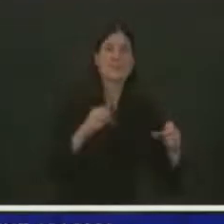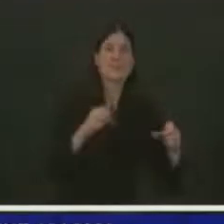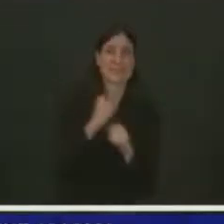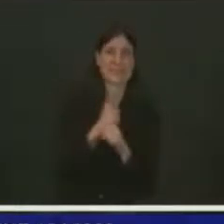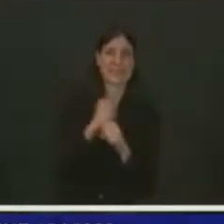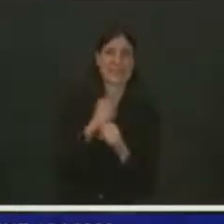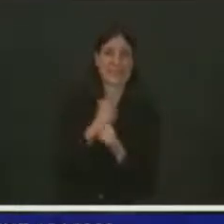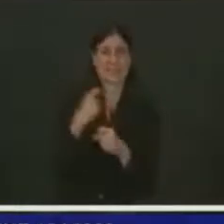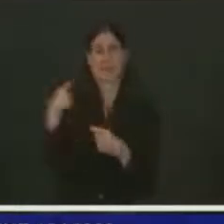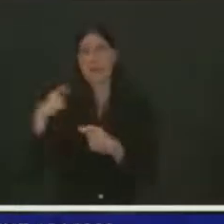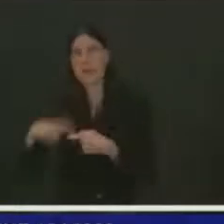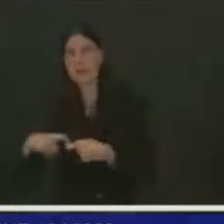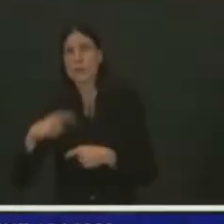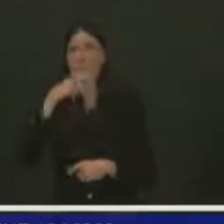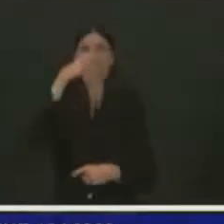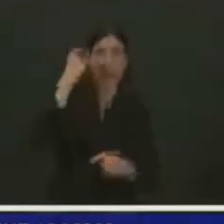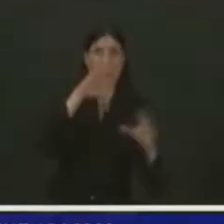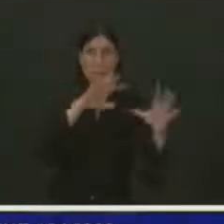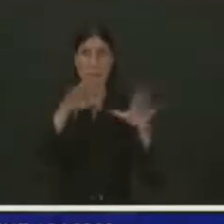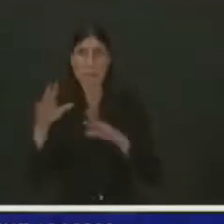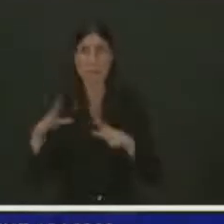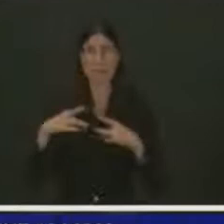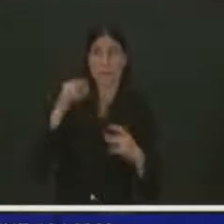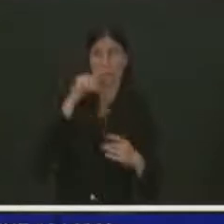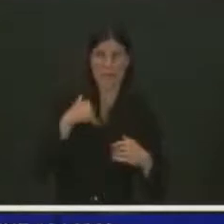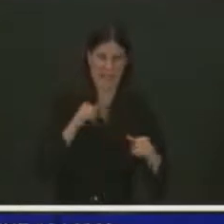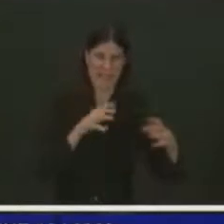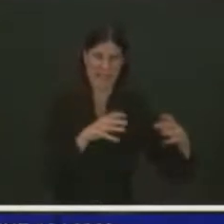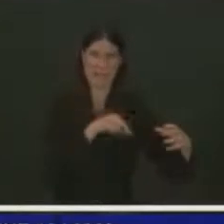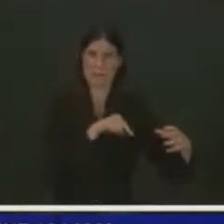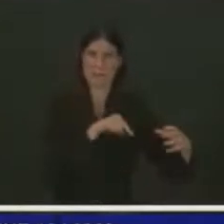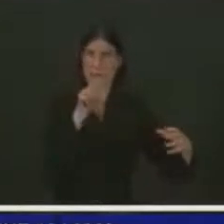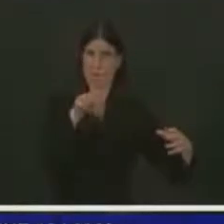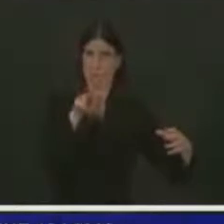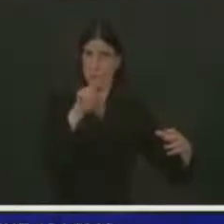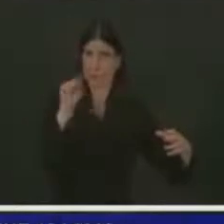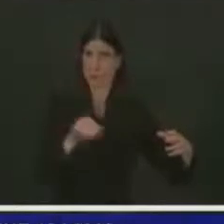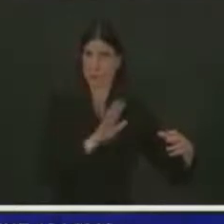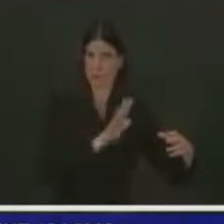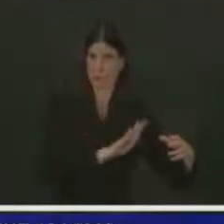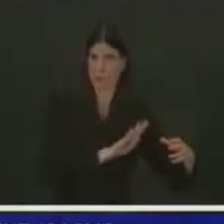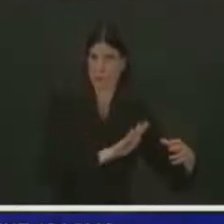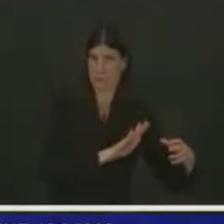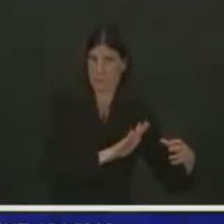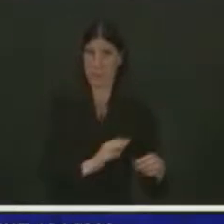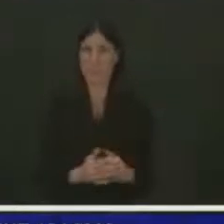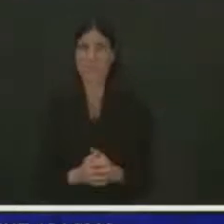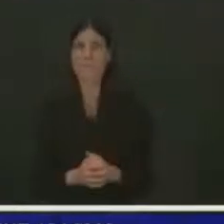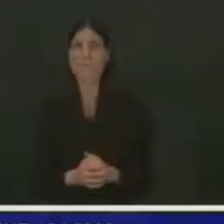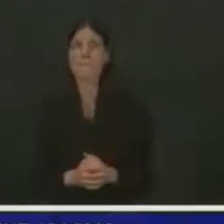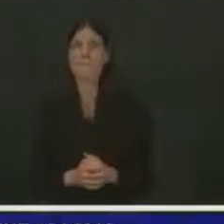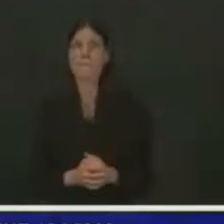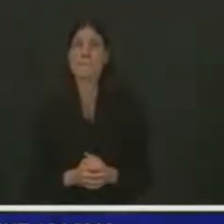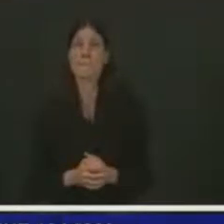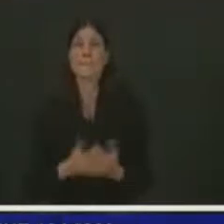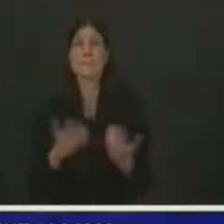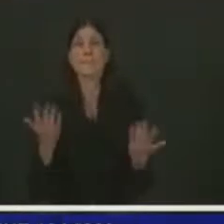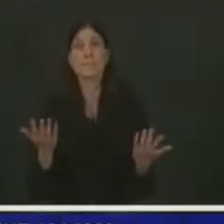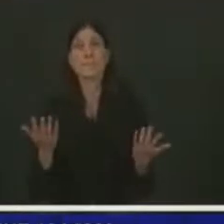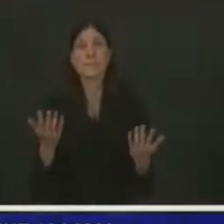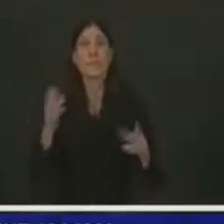are a number of additional people who are COVID positive that have not been tested as of